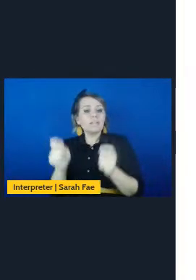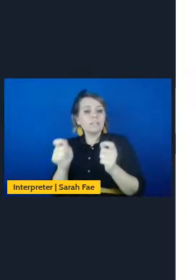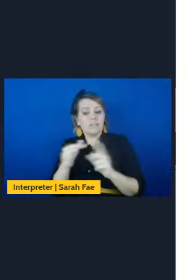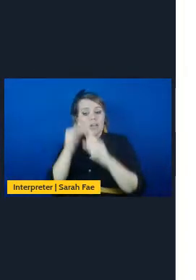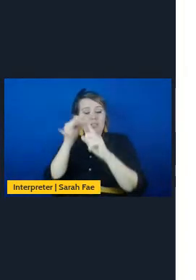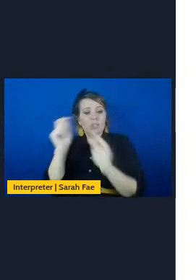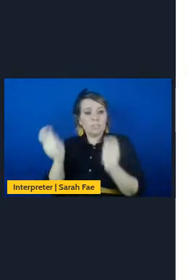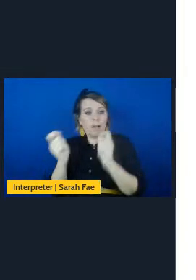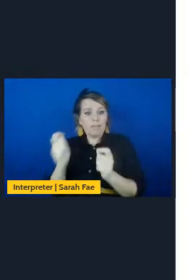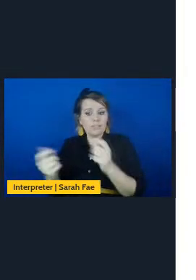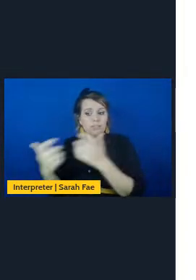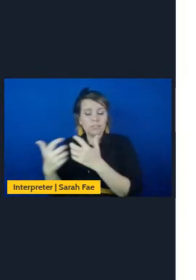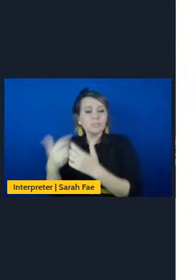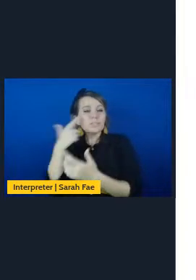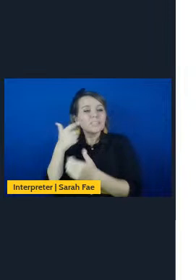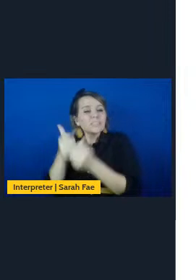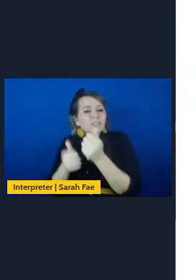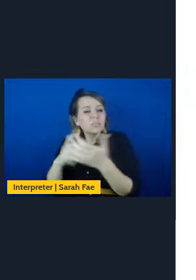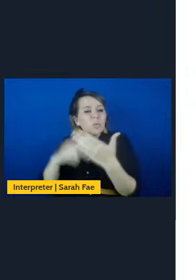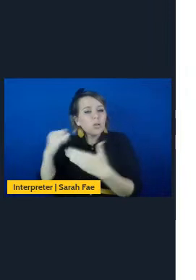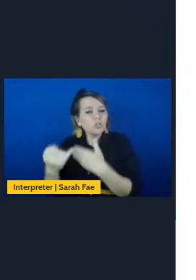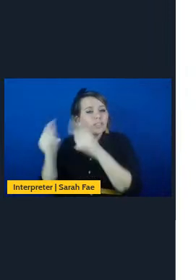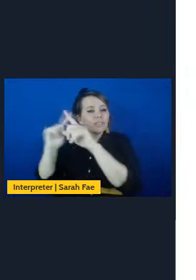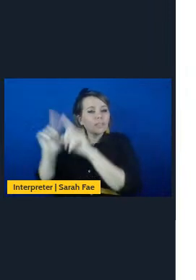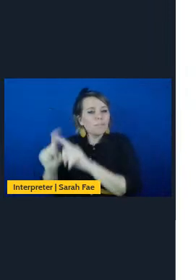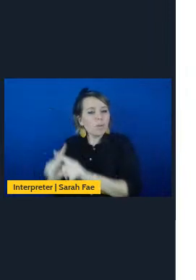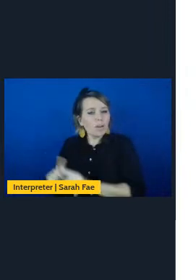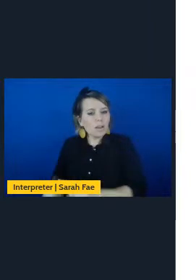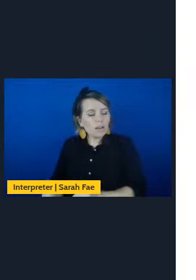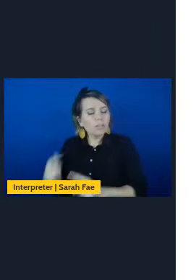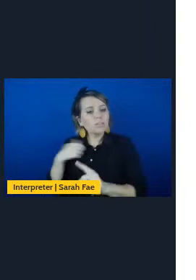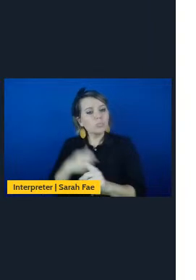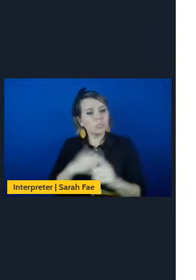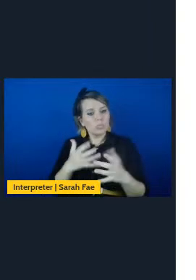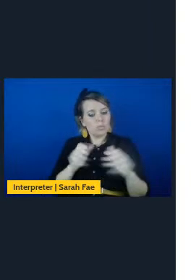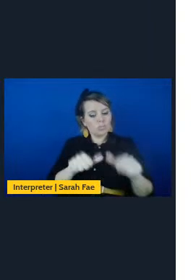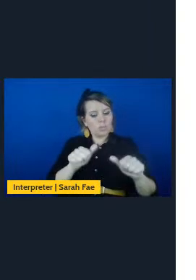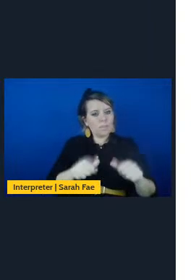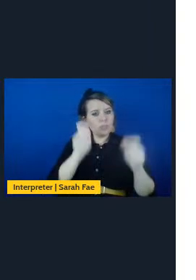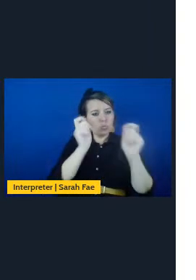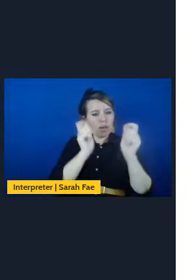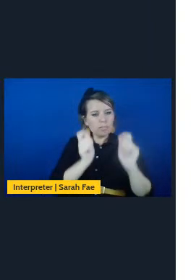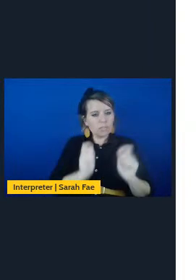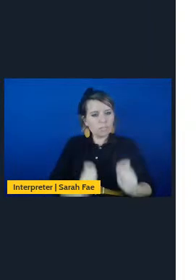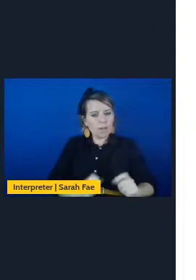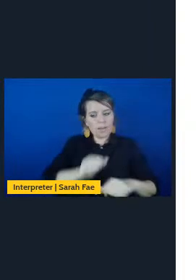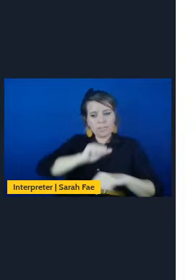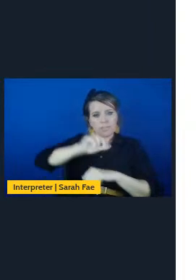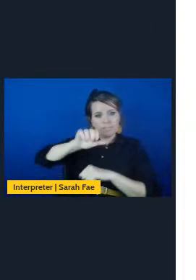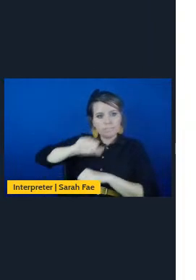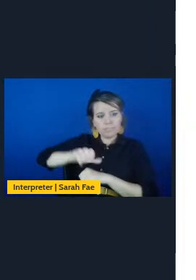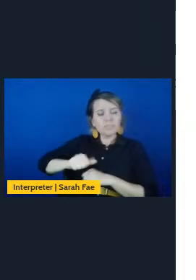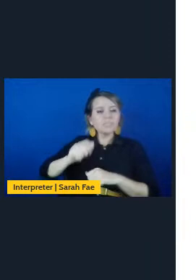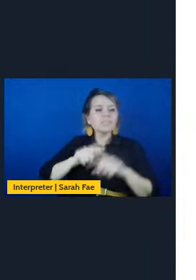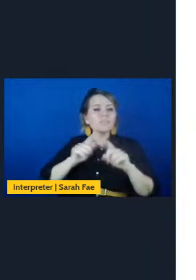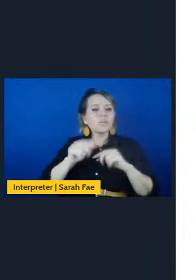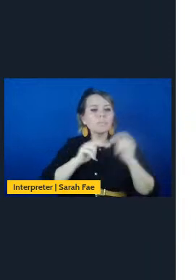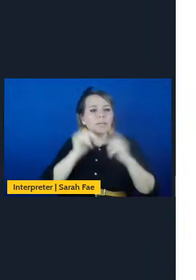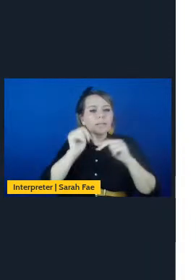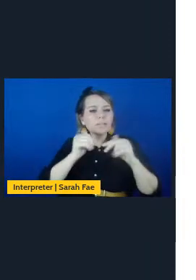bit different, and we want to deploy with different build steps, with different